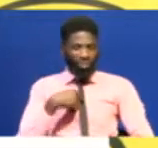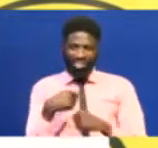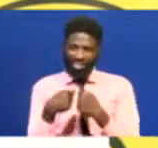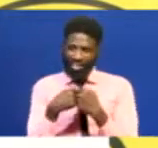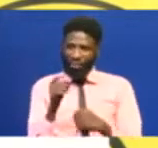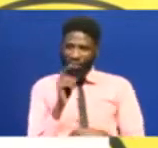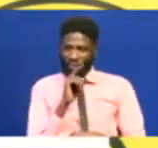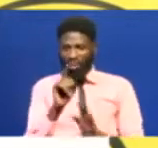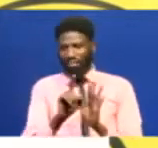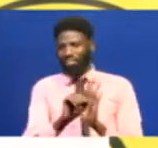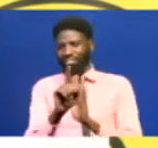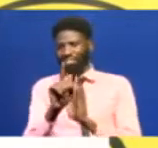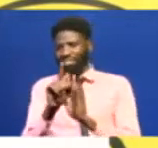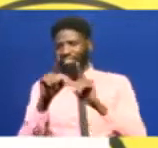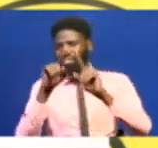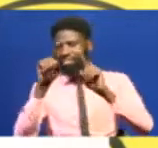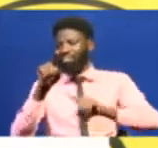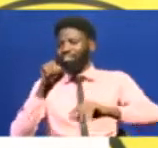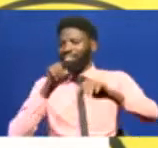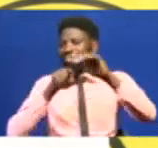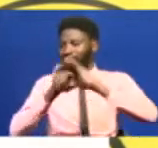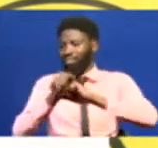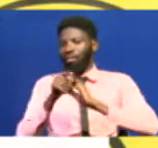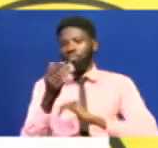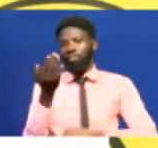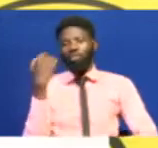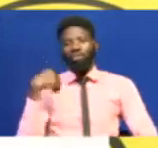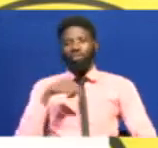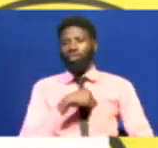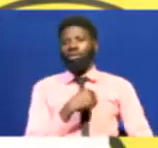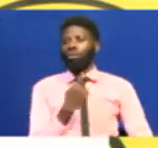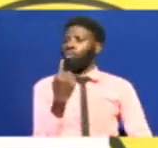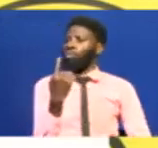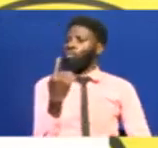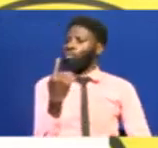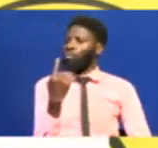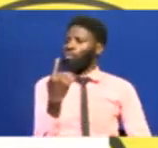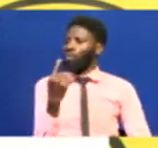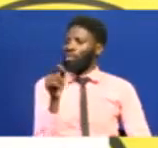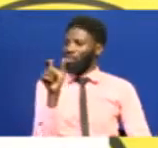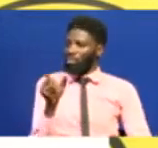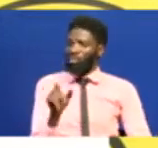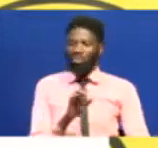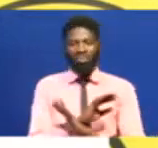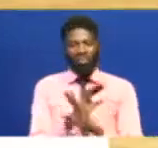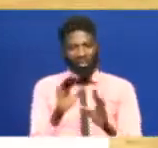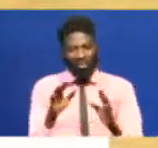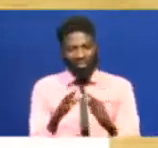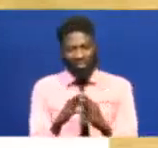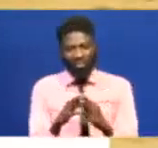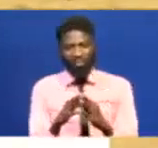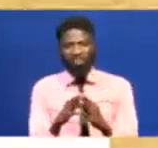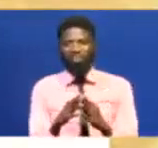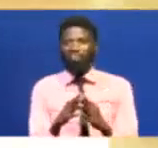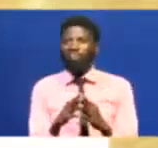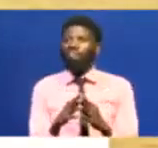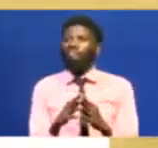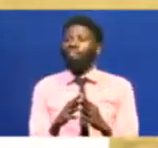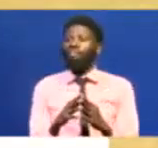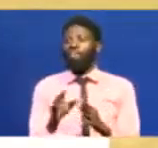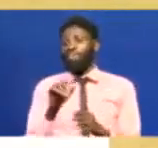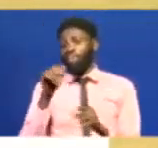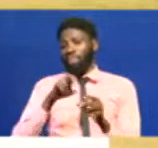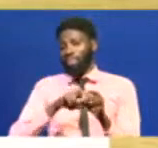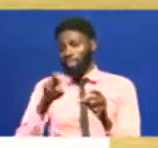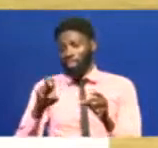of finishing, and because of we had only one, we didn't have constant strikers. Other who left the club